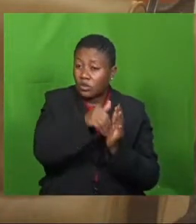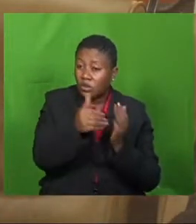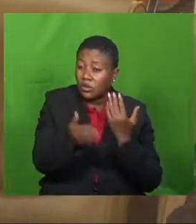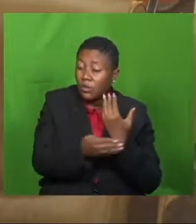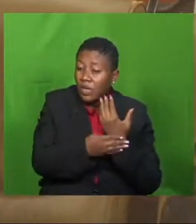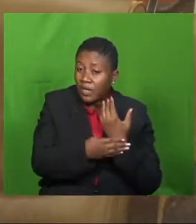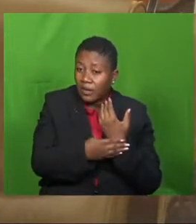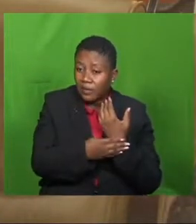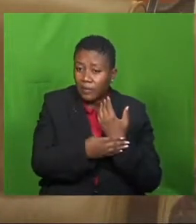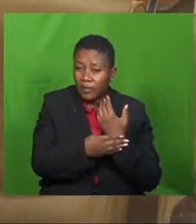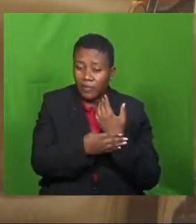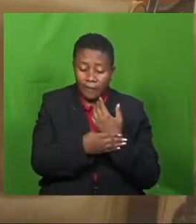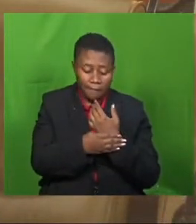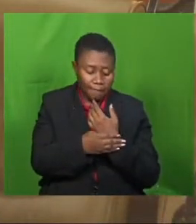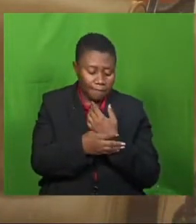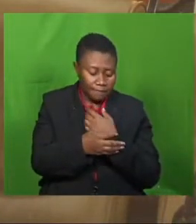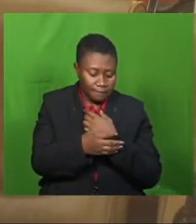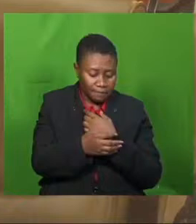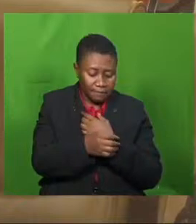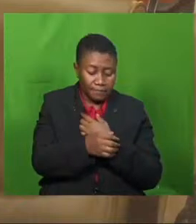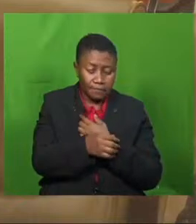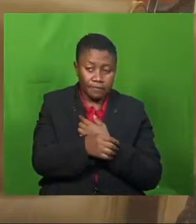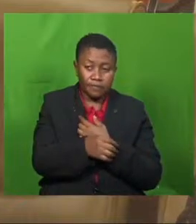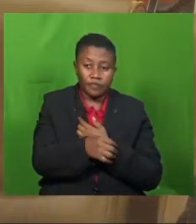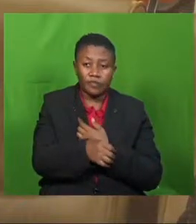players in the sector, including